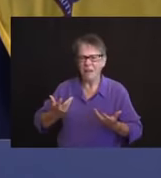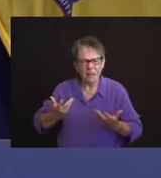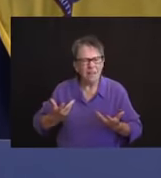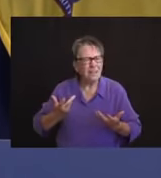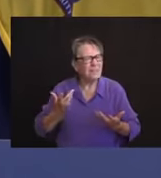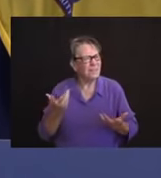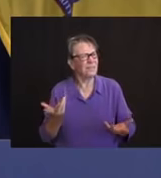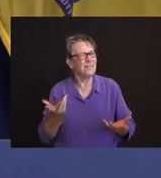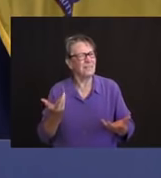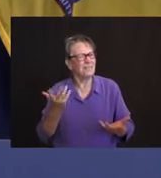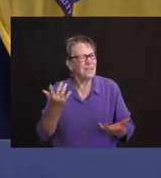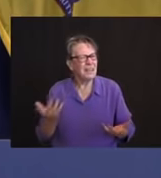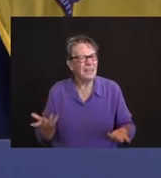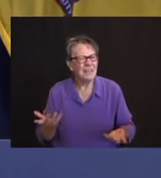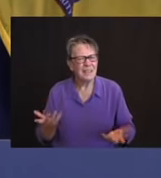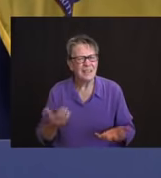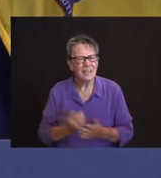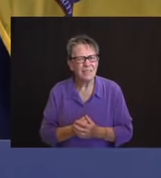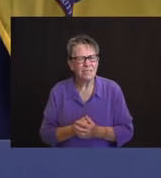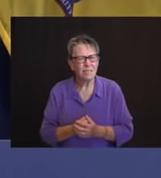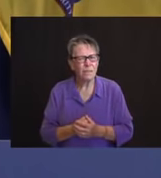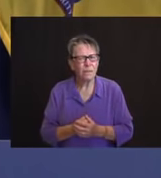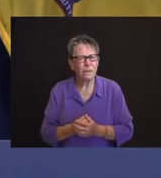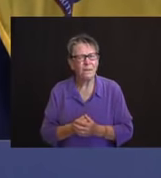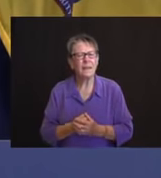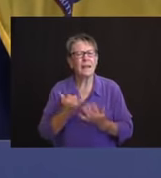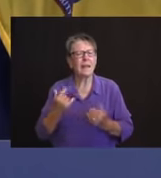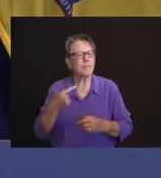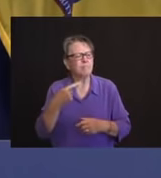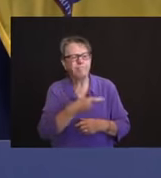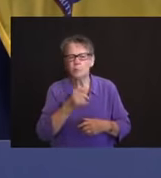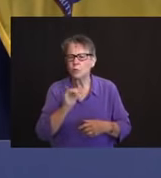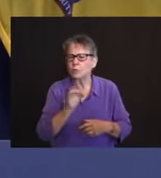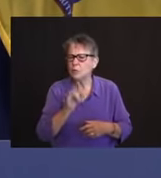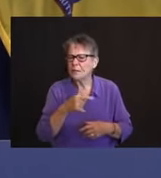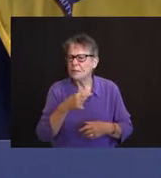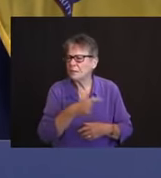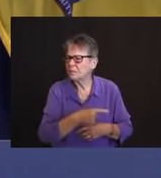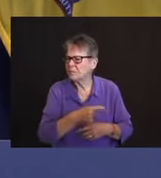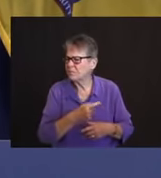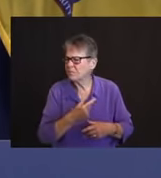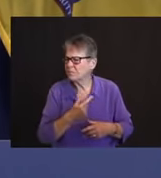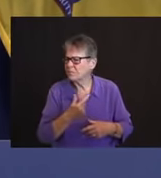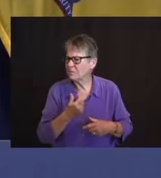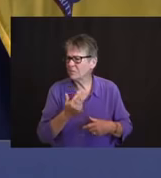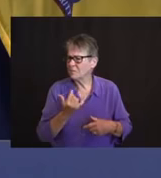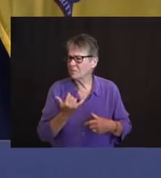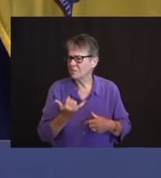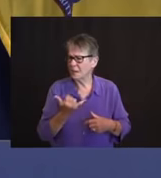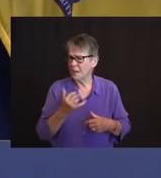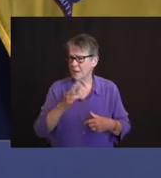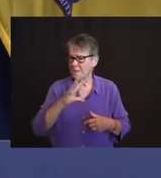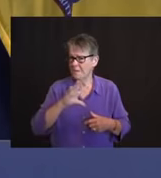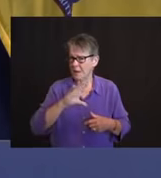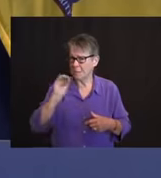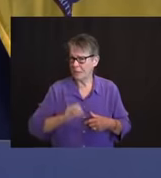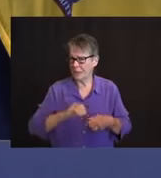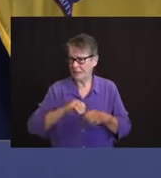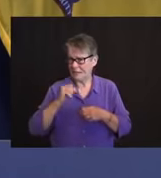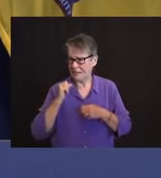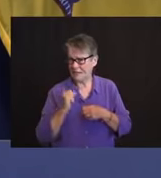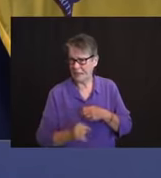for Commissioner Persicelli, does the elevated positivity rate in South Jersey give you pause on reopening casinos? Because